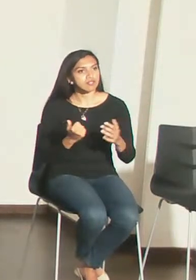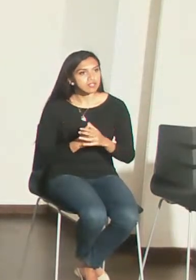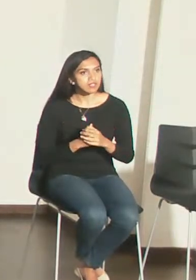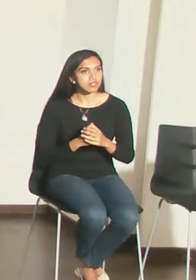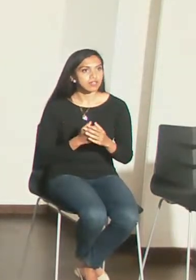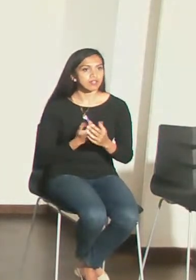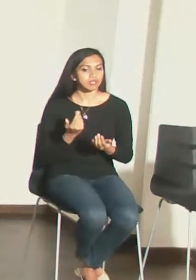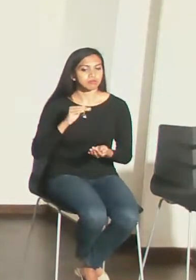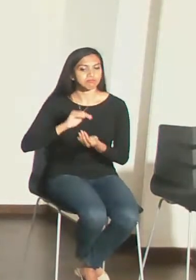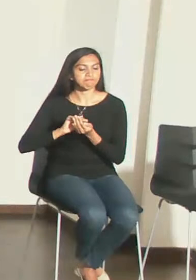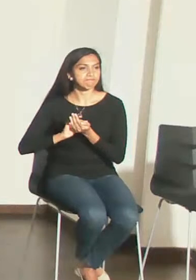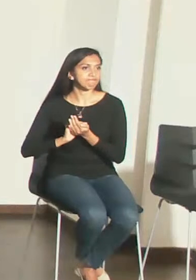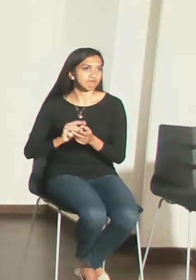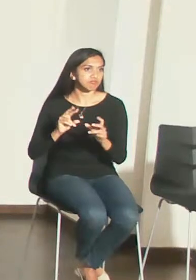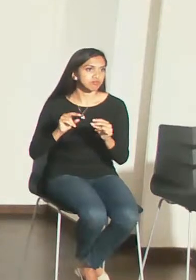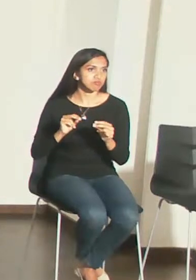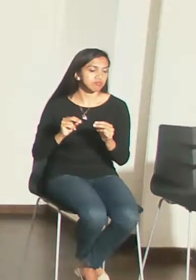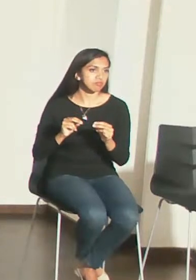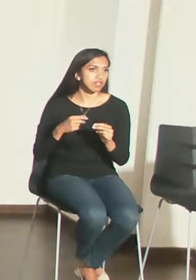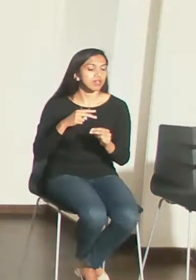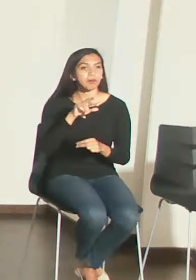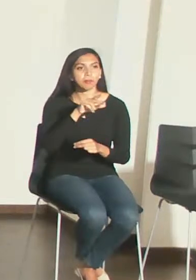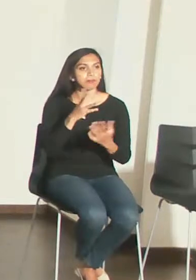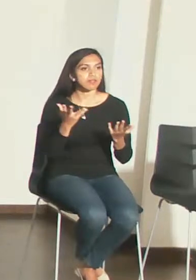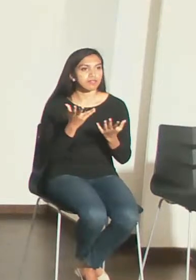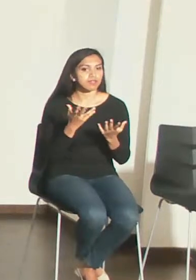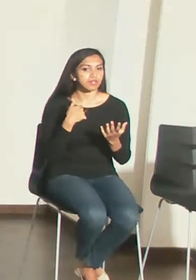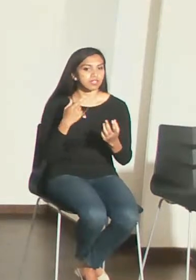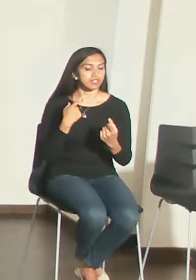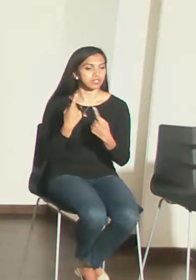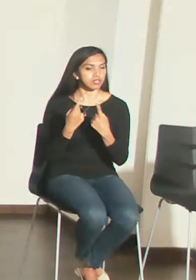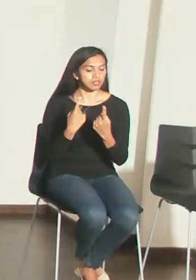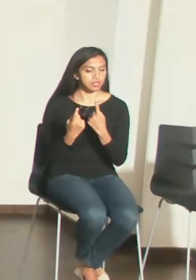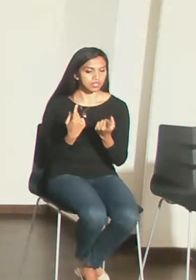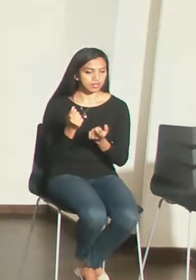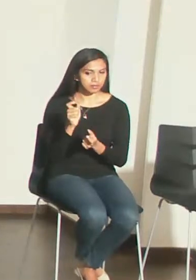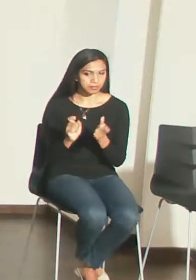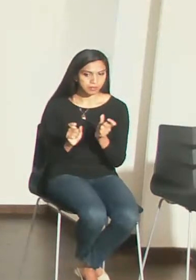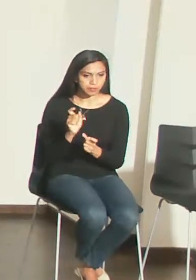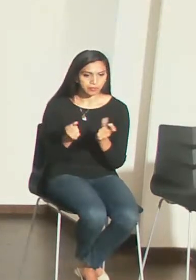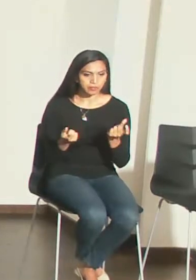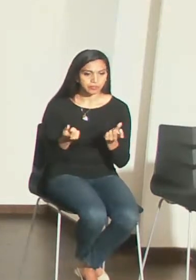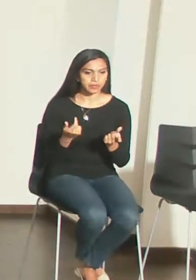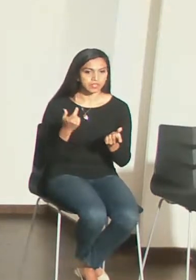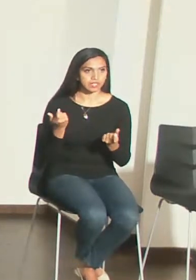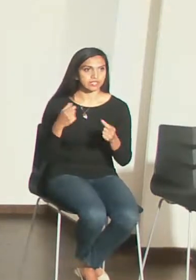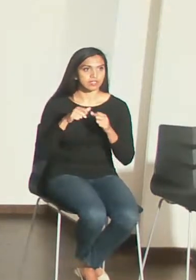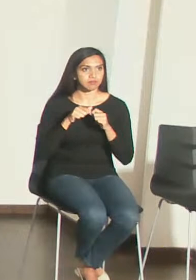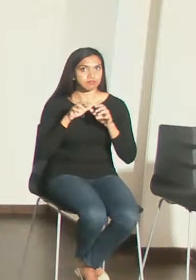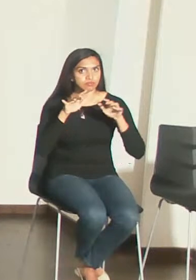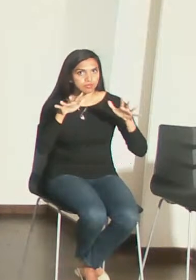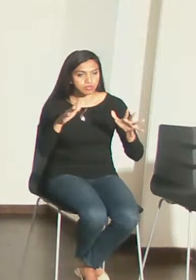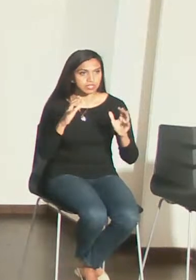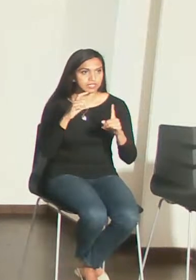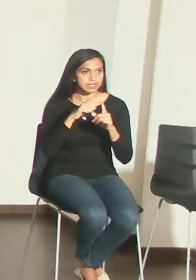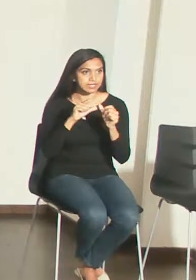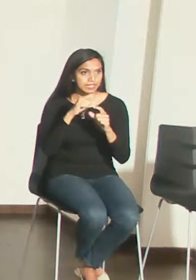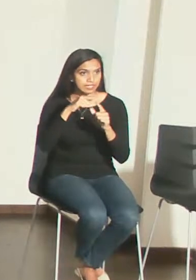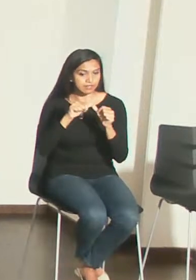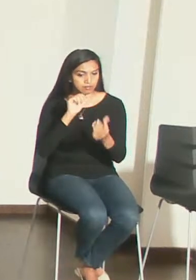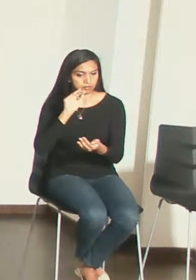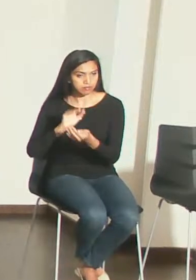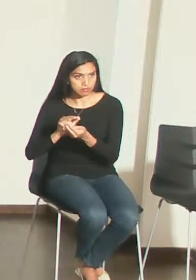archive, and what that might mean when we talk about just accumulating data in